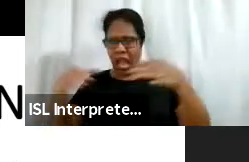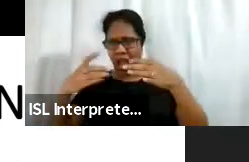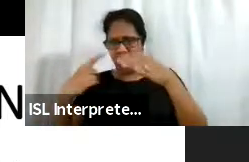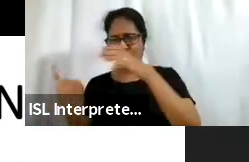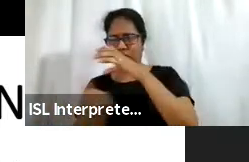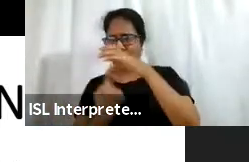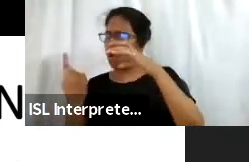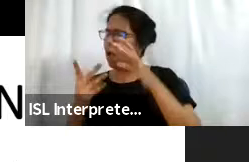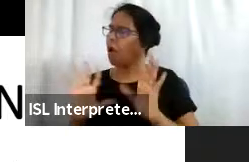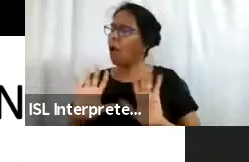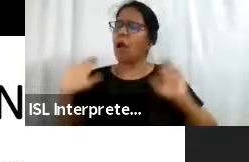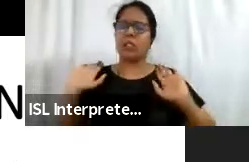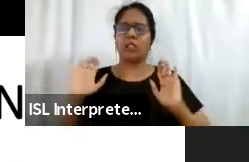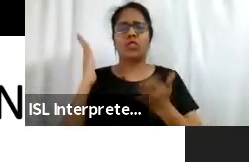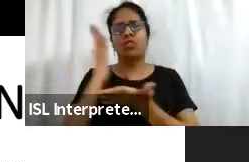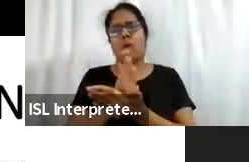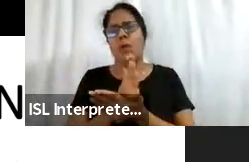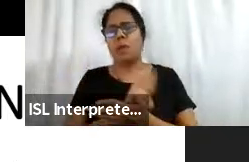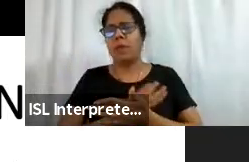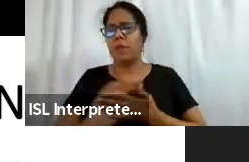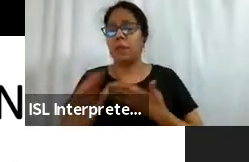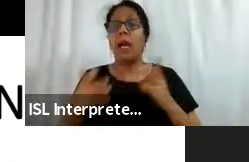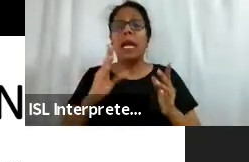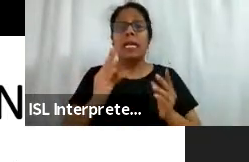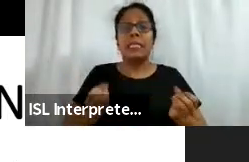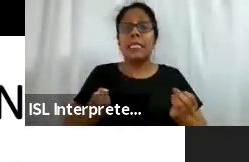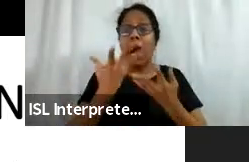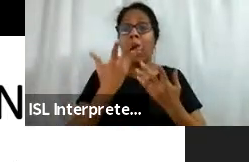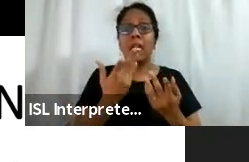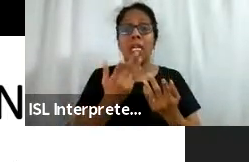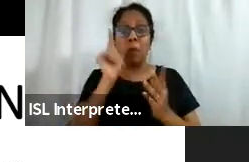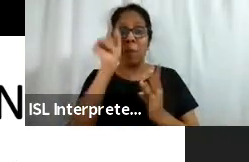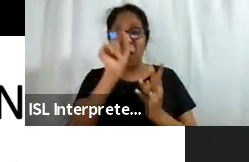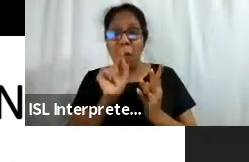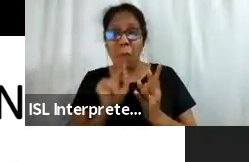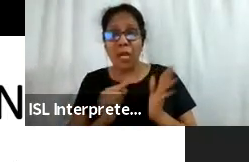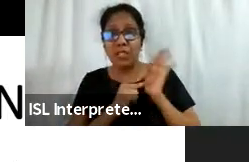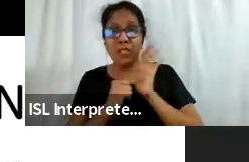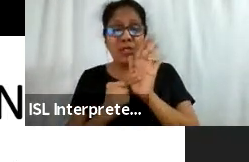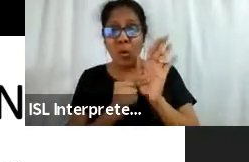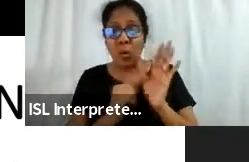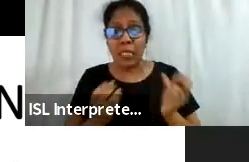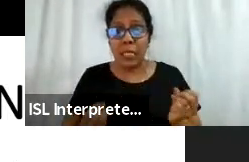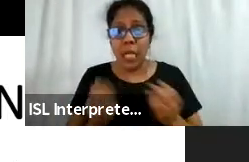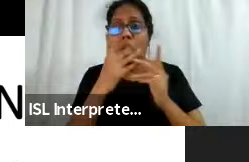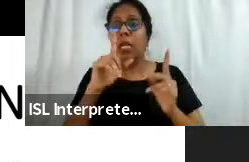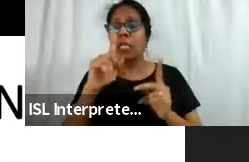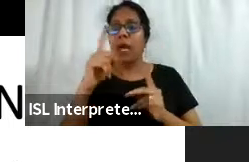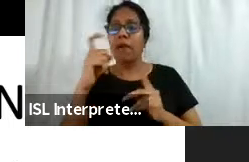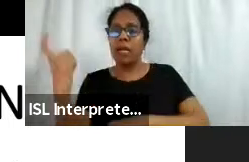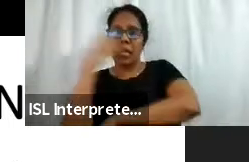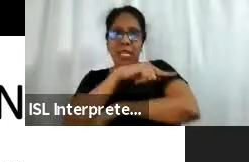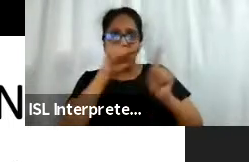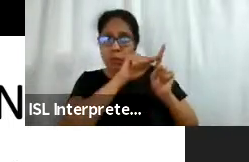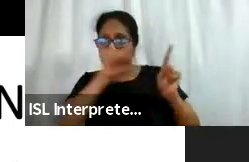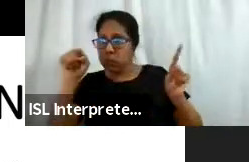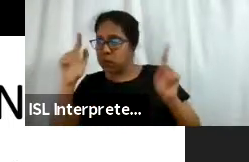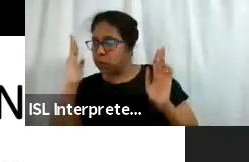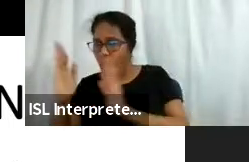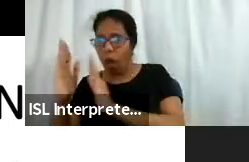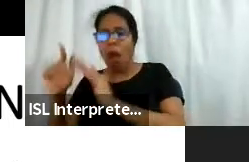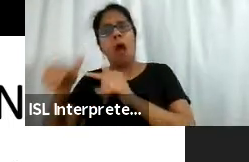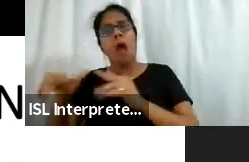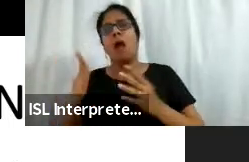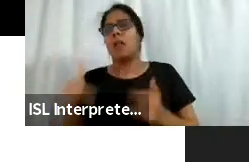17 days from the onset of symptoms. There may be certain changes from state to state. So this is followed in Delhi.